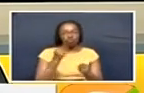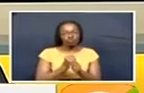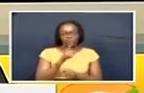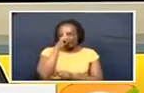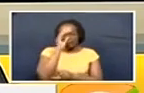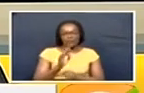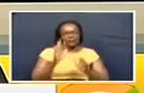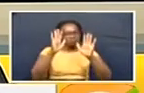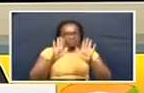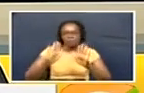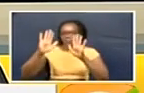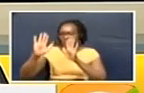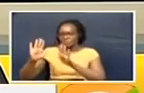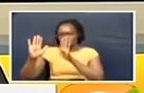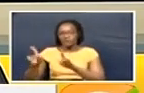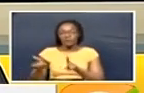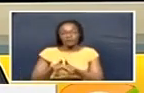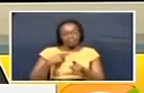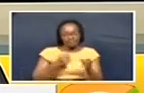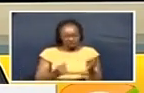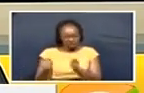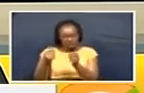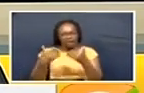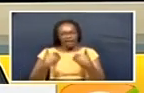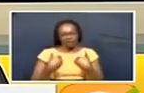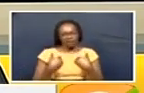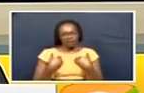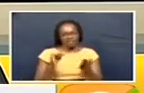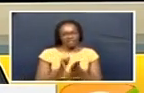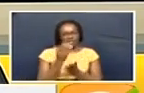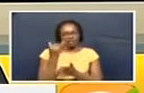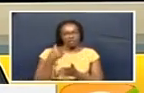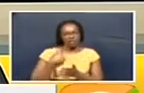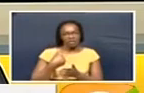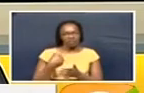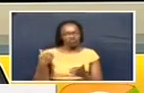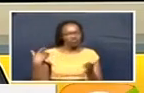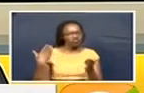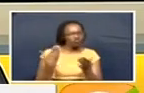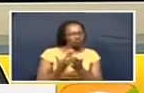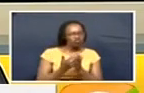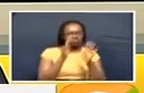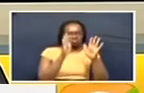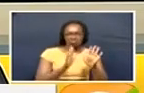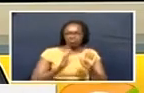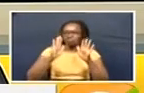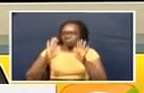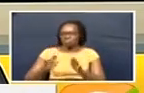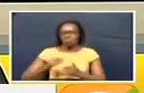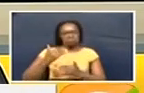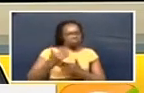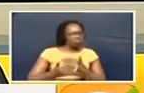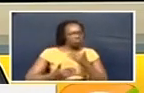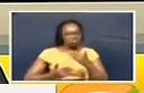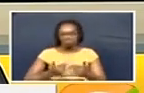campaign. And I'm also a bit strategic, so I have been, that's why I've carried it over for a while, consistently, aggressively, and